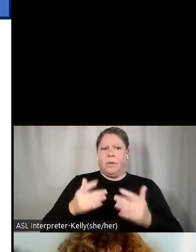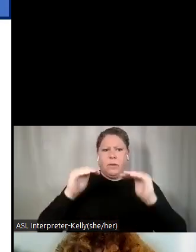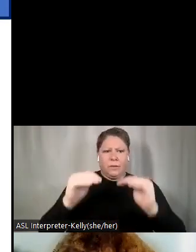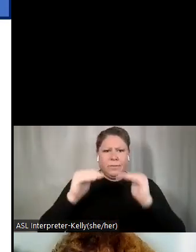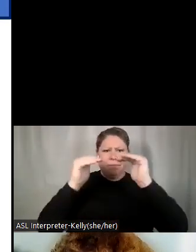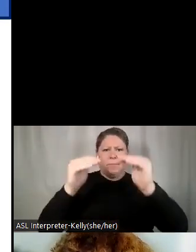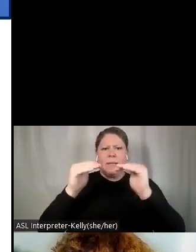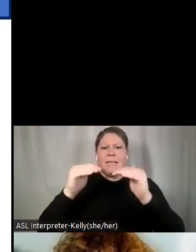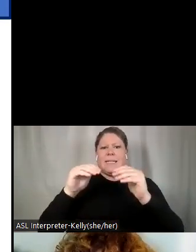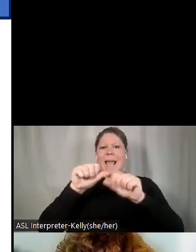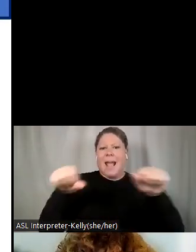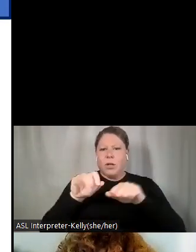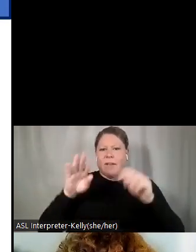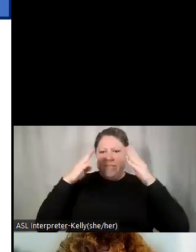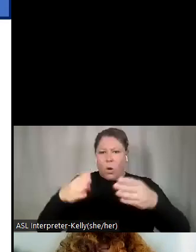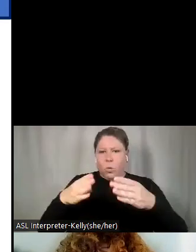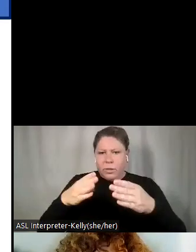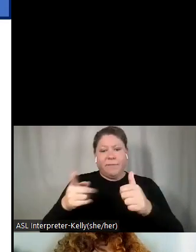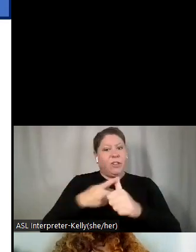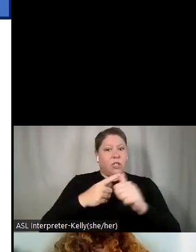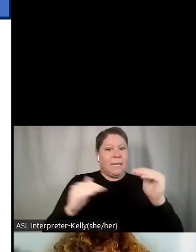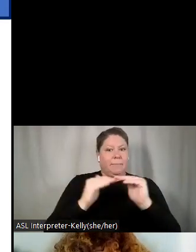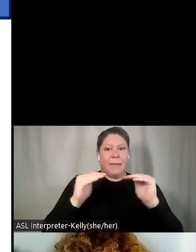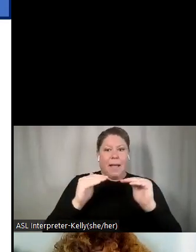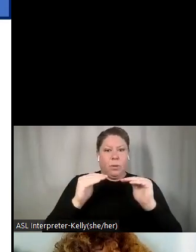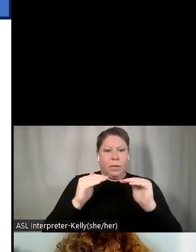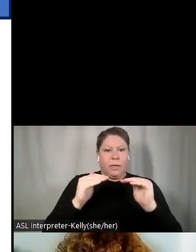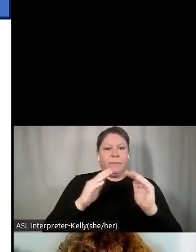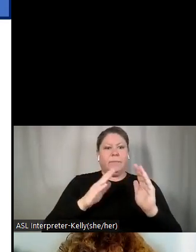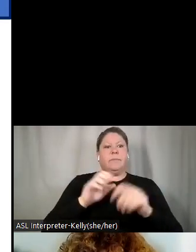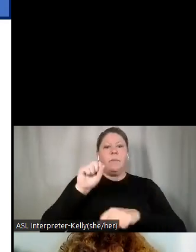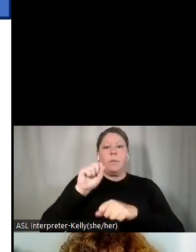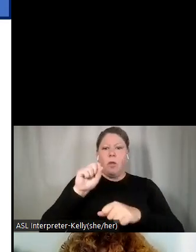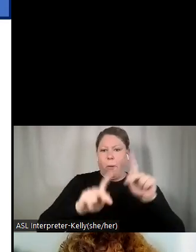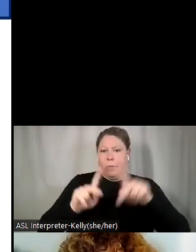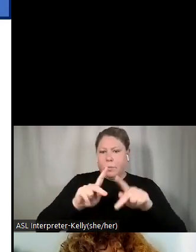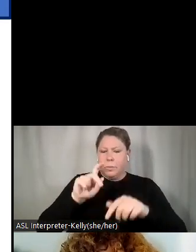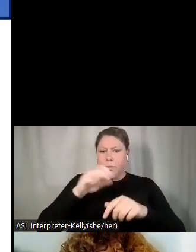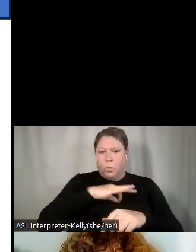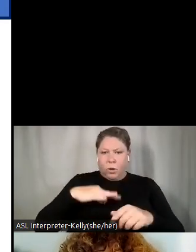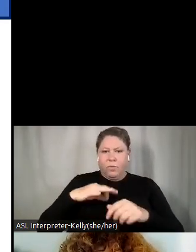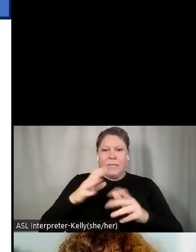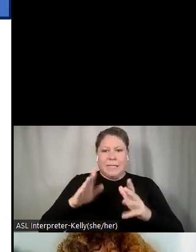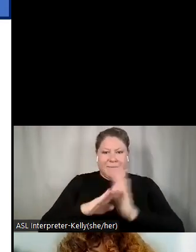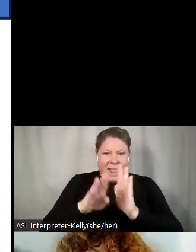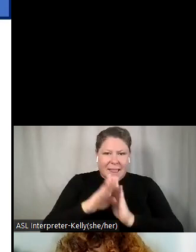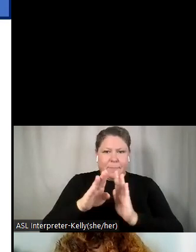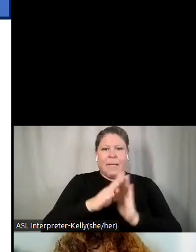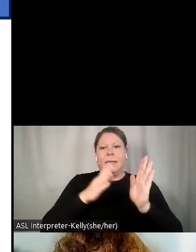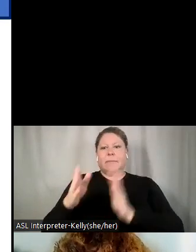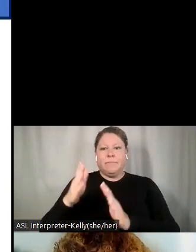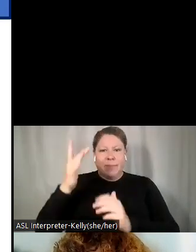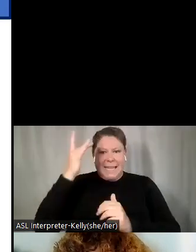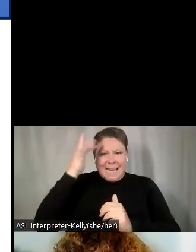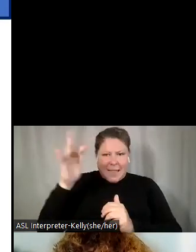focus, equity, of course, right there, first thing on the left, workforce development, decision intelligence. These are more what we would call vertical